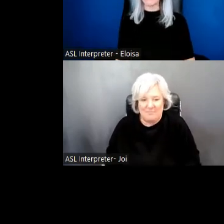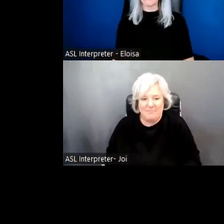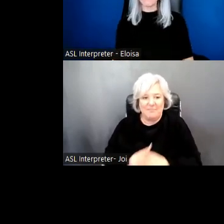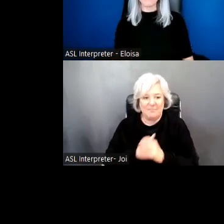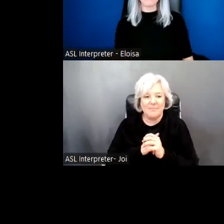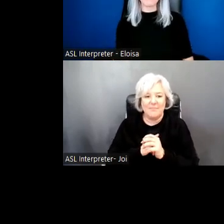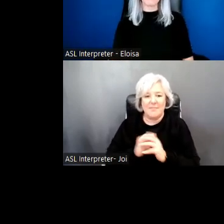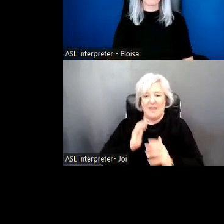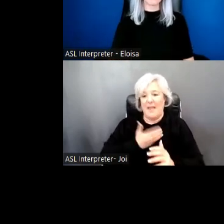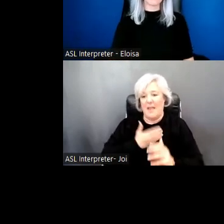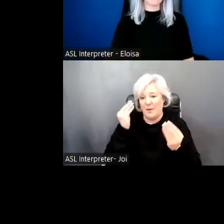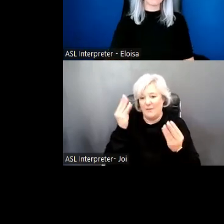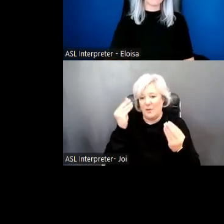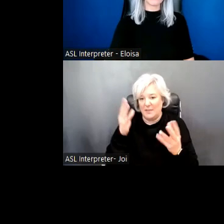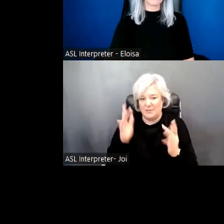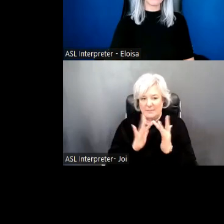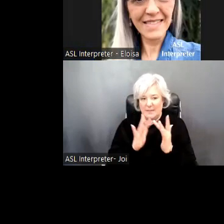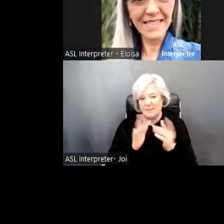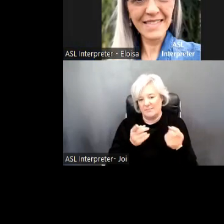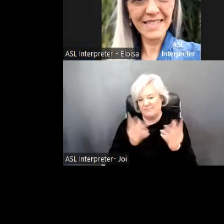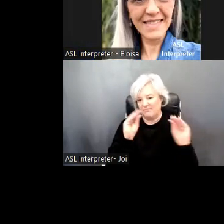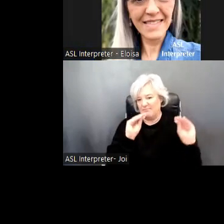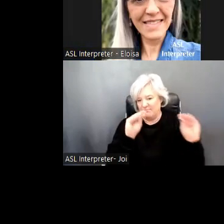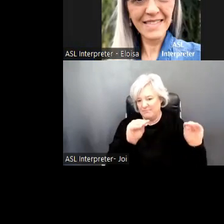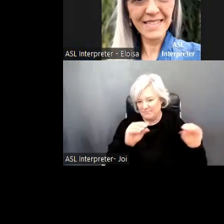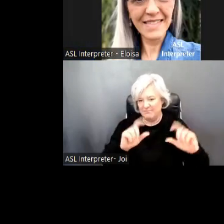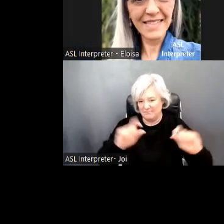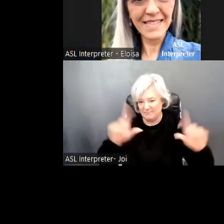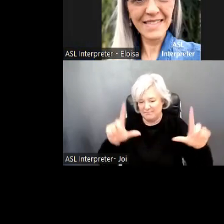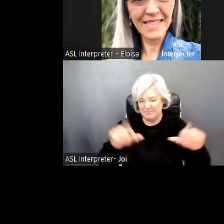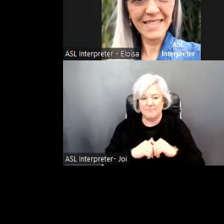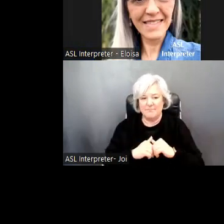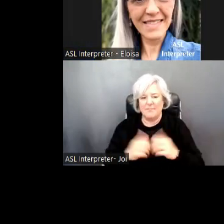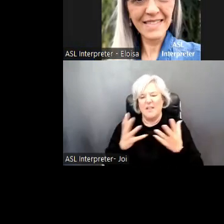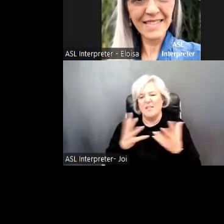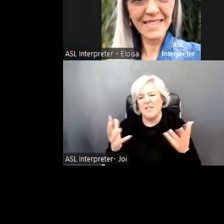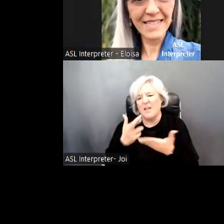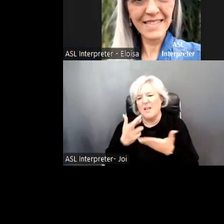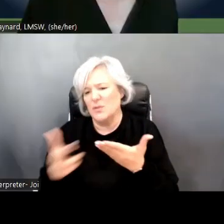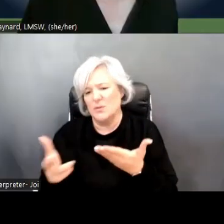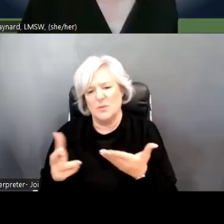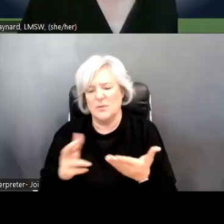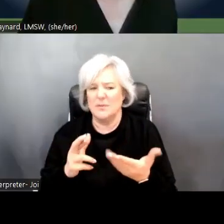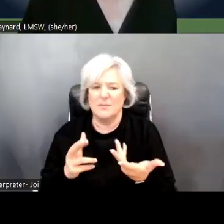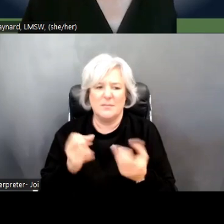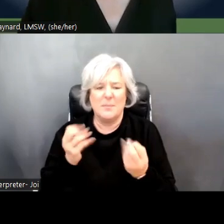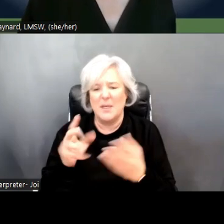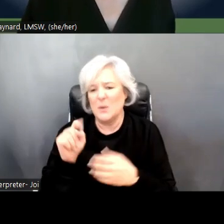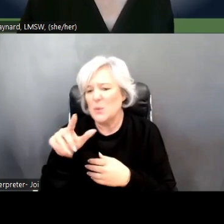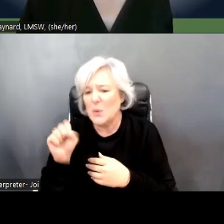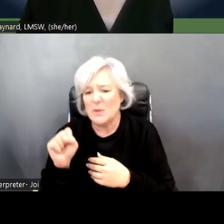our contact information up as well. Lots of great resources, lots of tools, lots